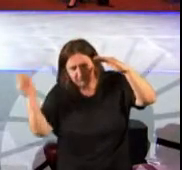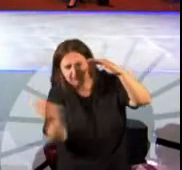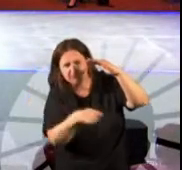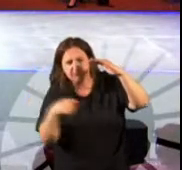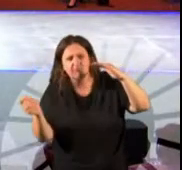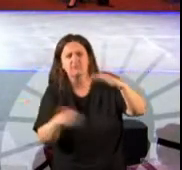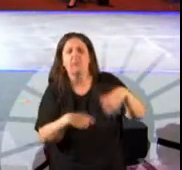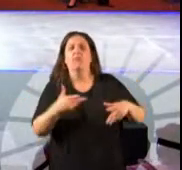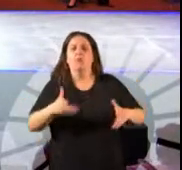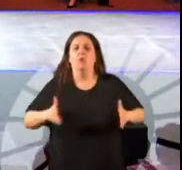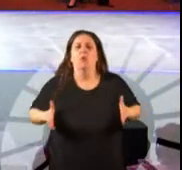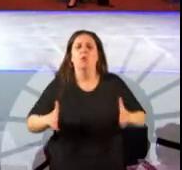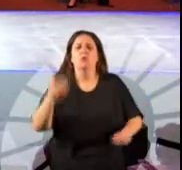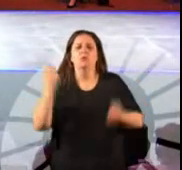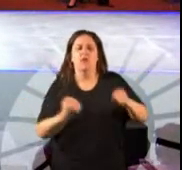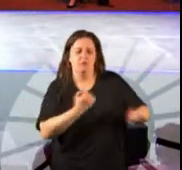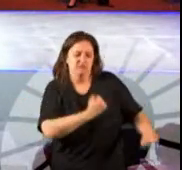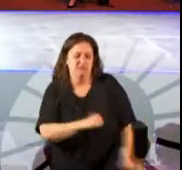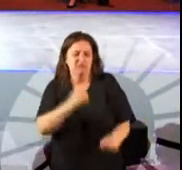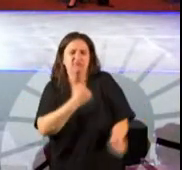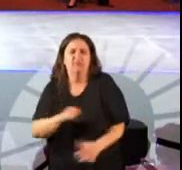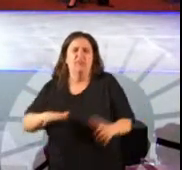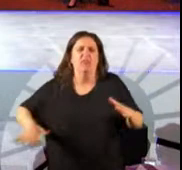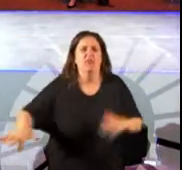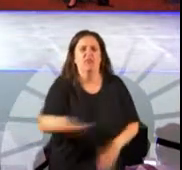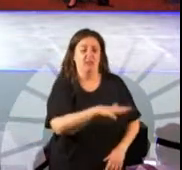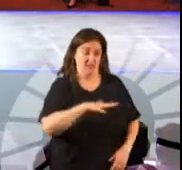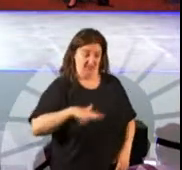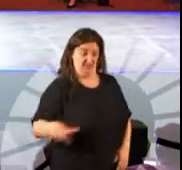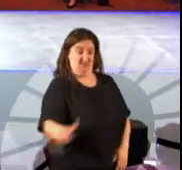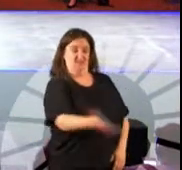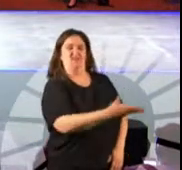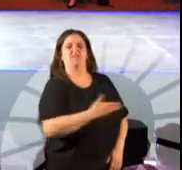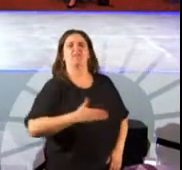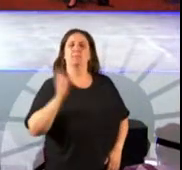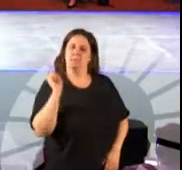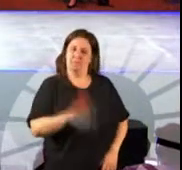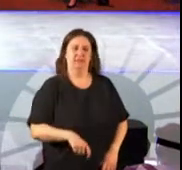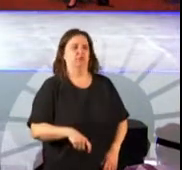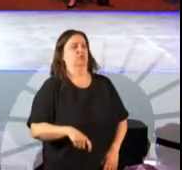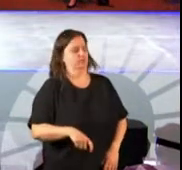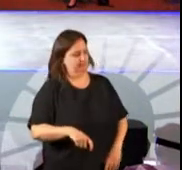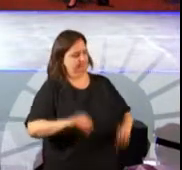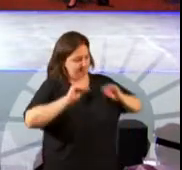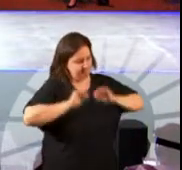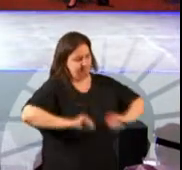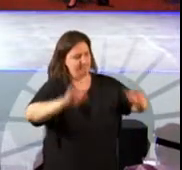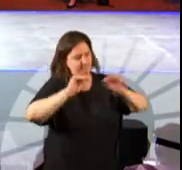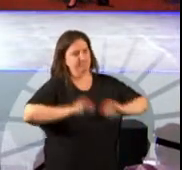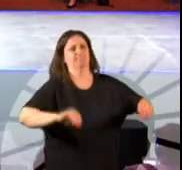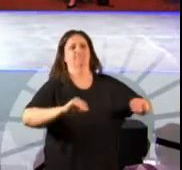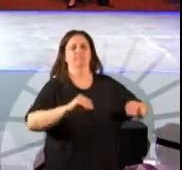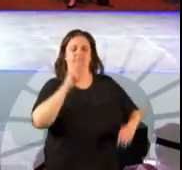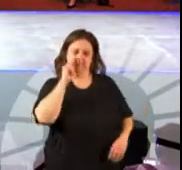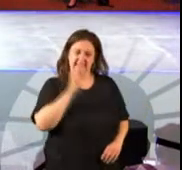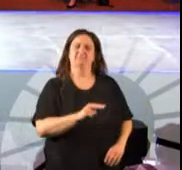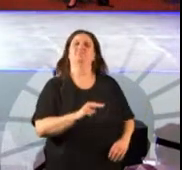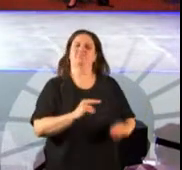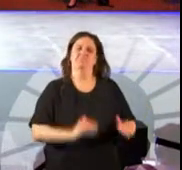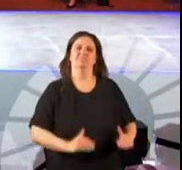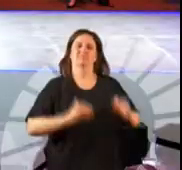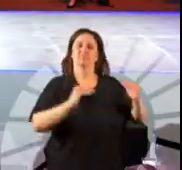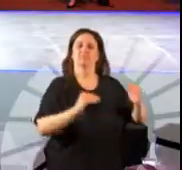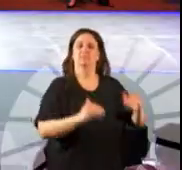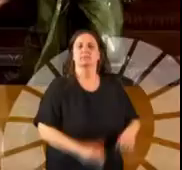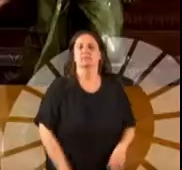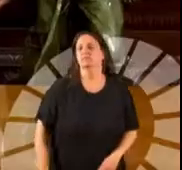rico. And also the sons of the richest people on earth. José María Morelos. And he also